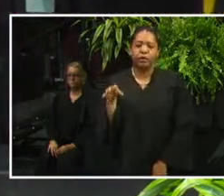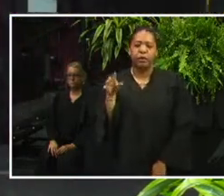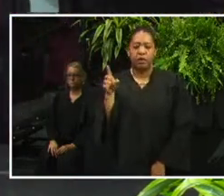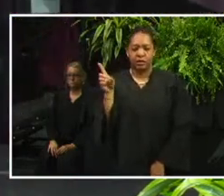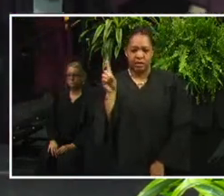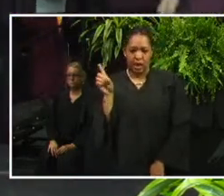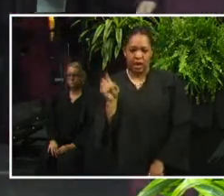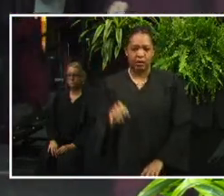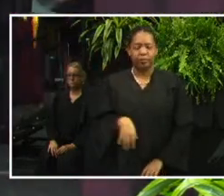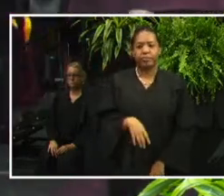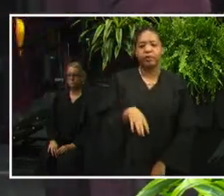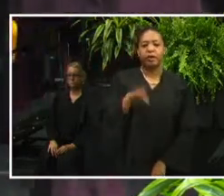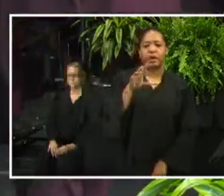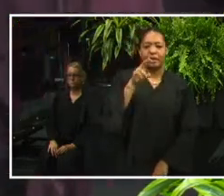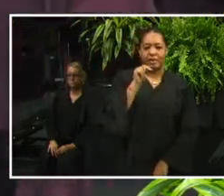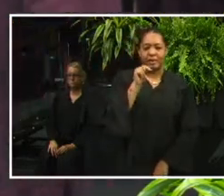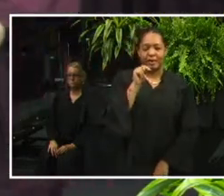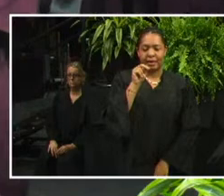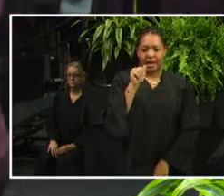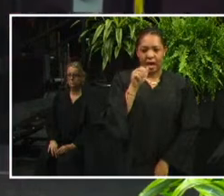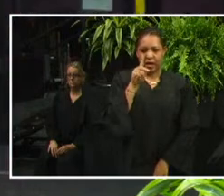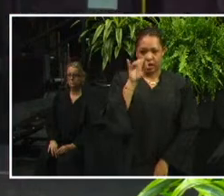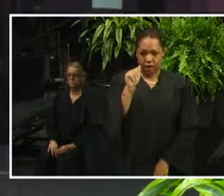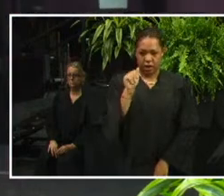Nadia De Leon.